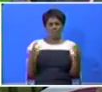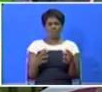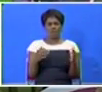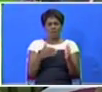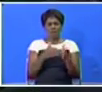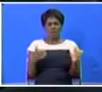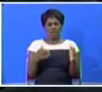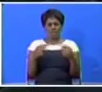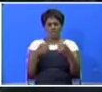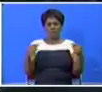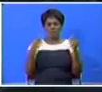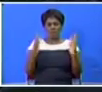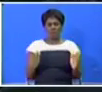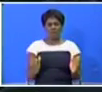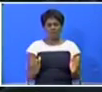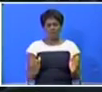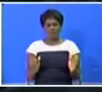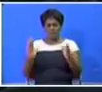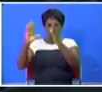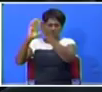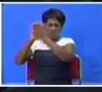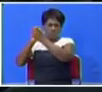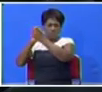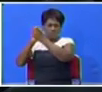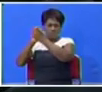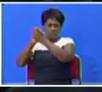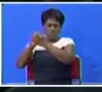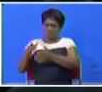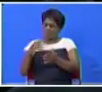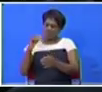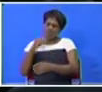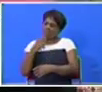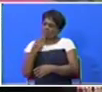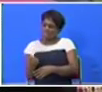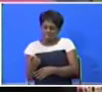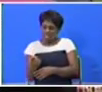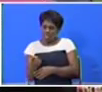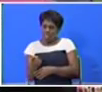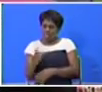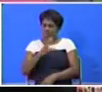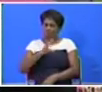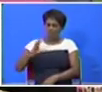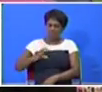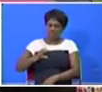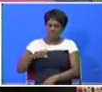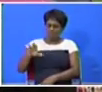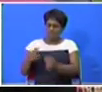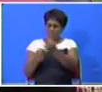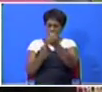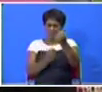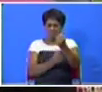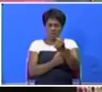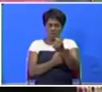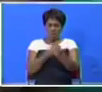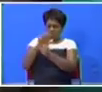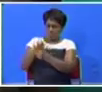against her competitor Philip Kaloki of Jubilee. In her submission, Mbalu informed the committee of how Kaloki's supporters harassed